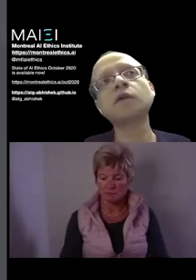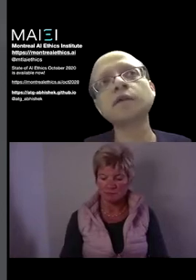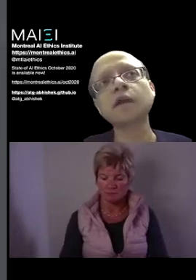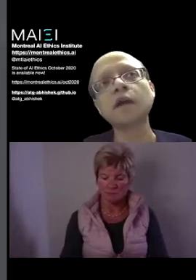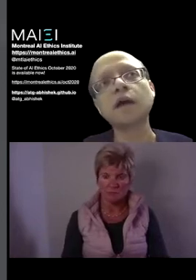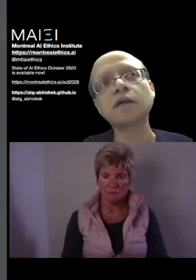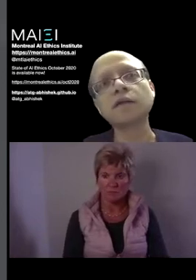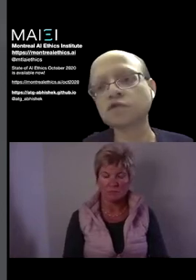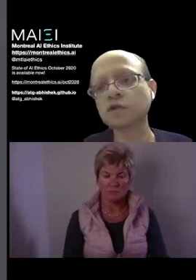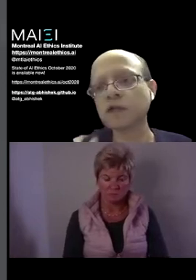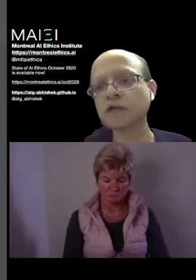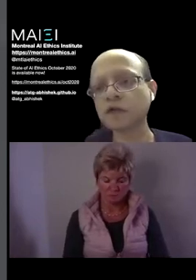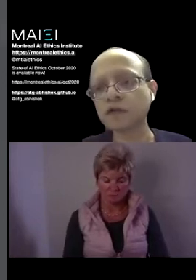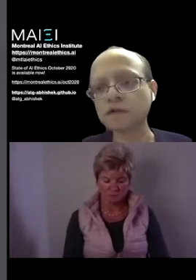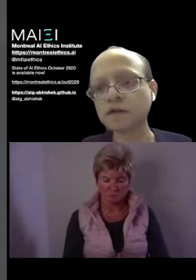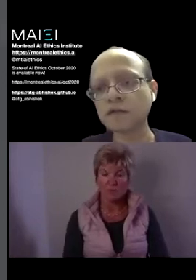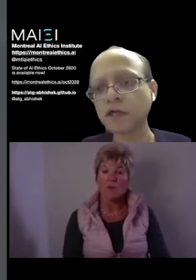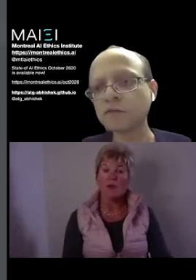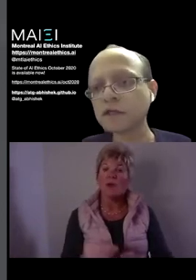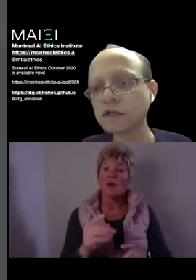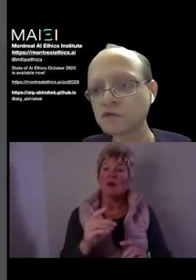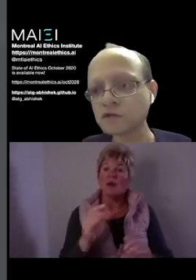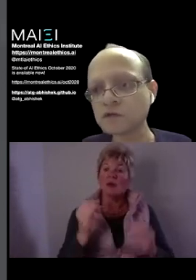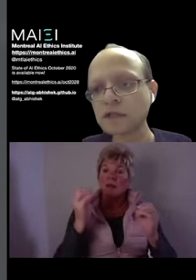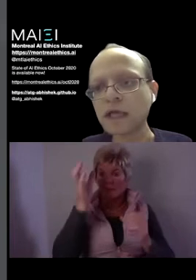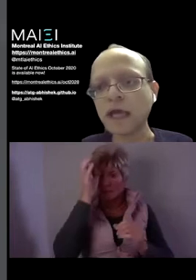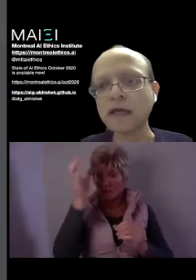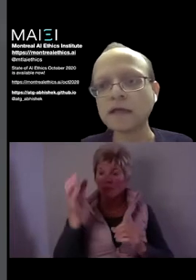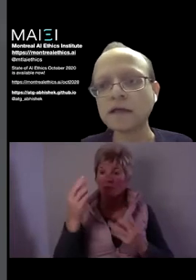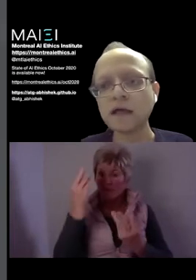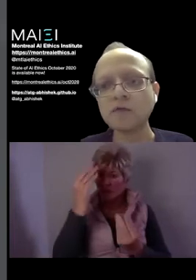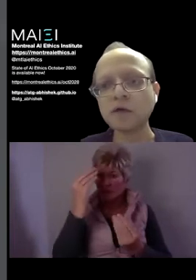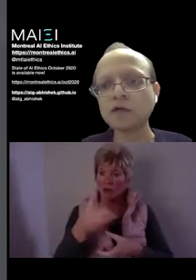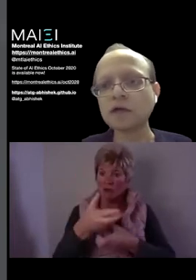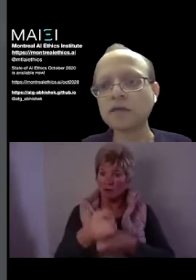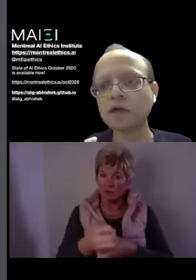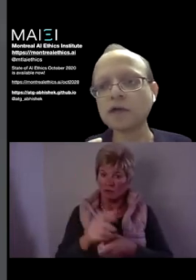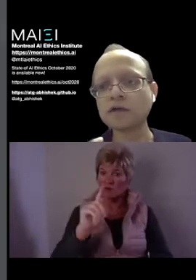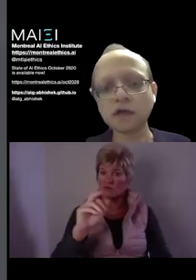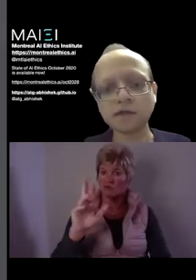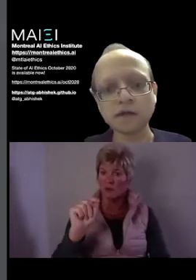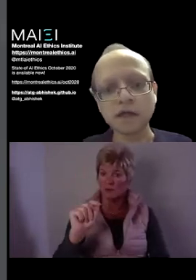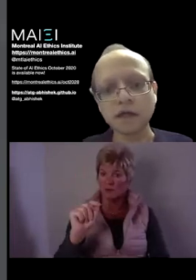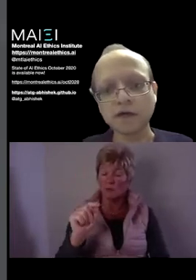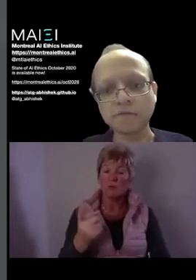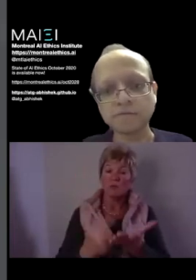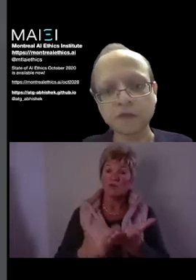time was this notion of data trusts that might be useful. And when we're talking about data